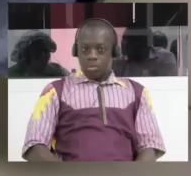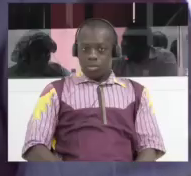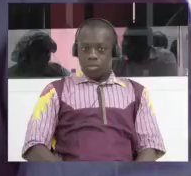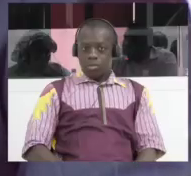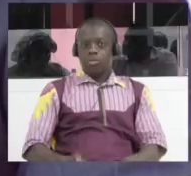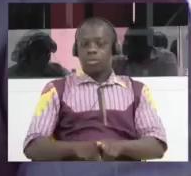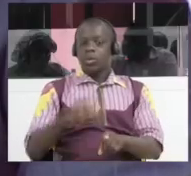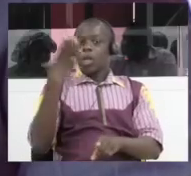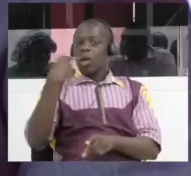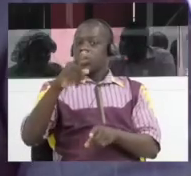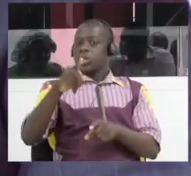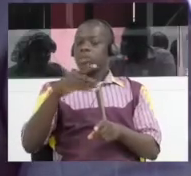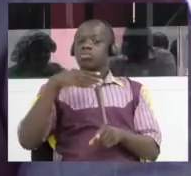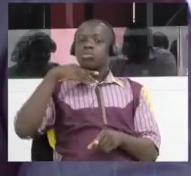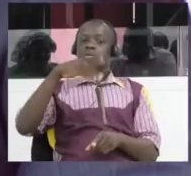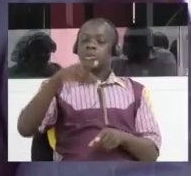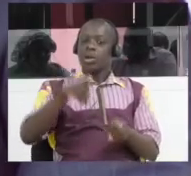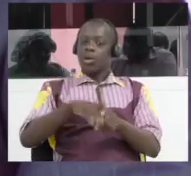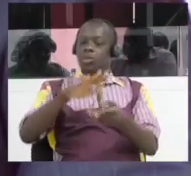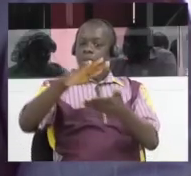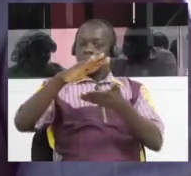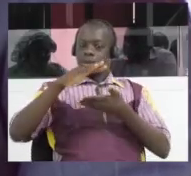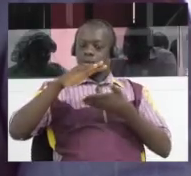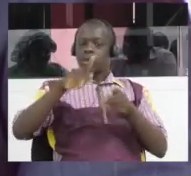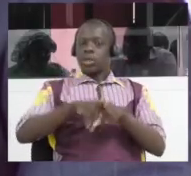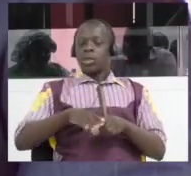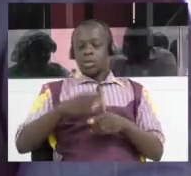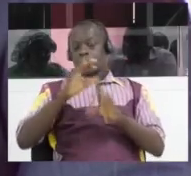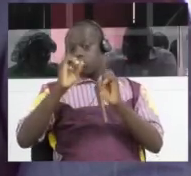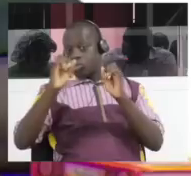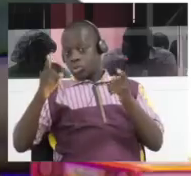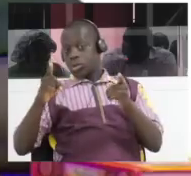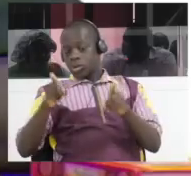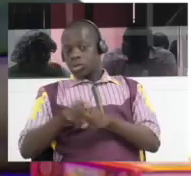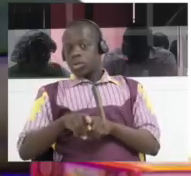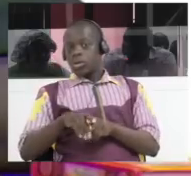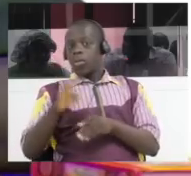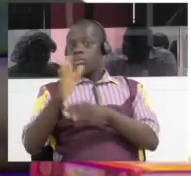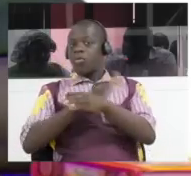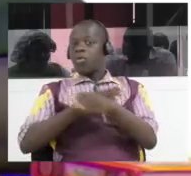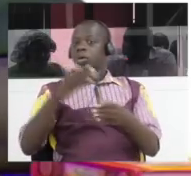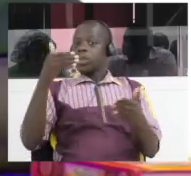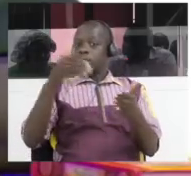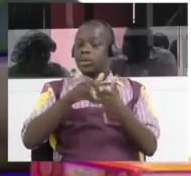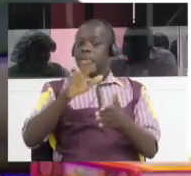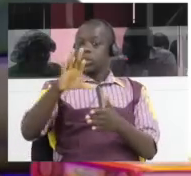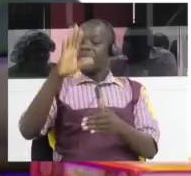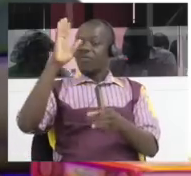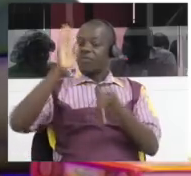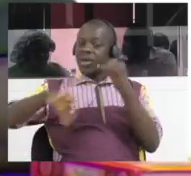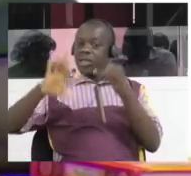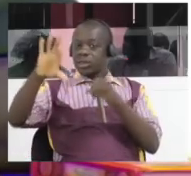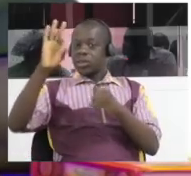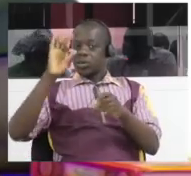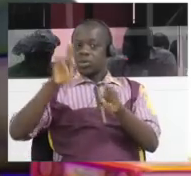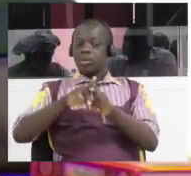How was that proposal received? Well, by and large, it was okay, to the point, but before we could reach on a decision,